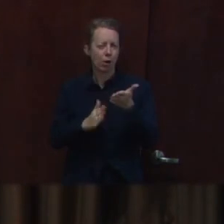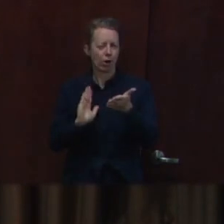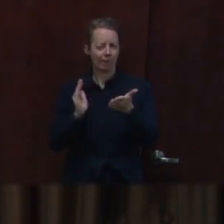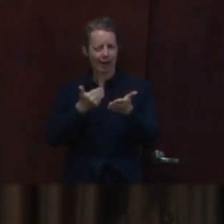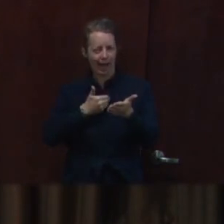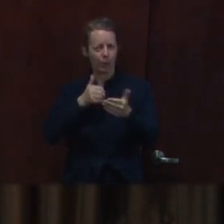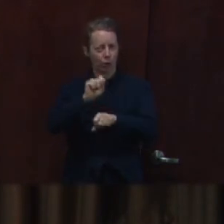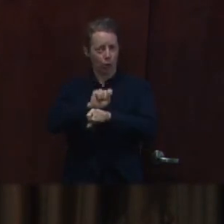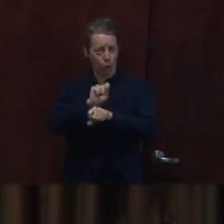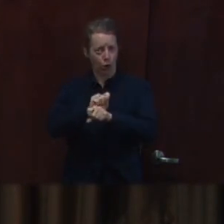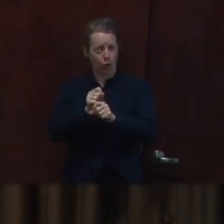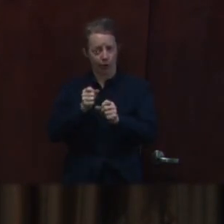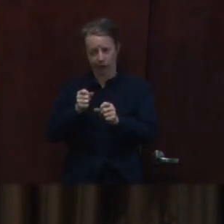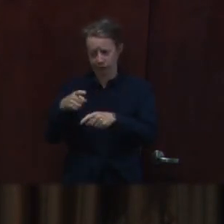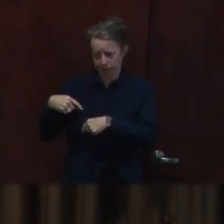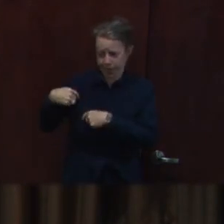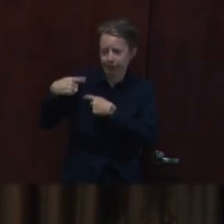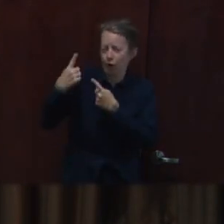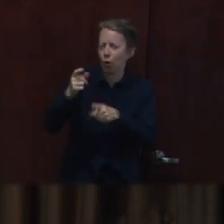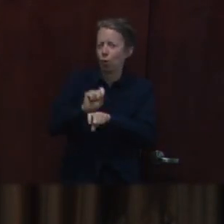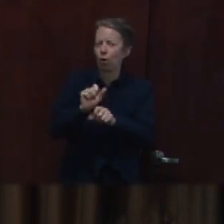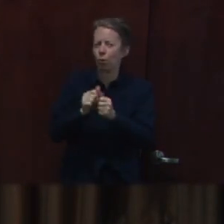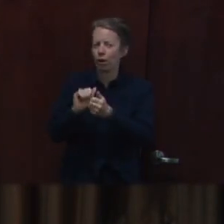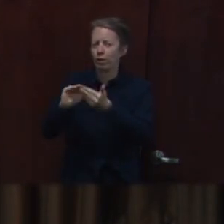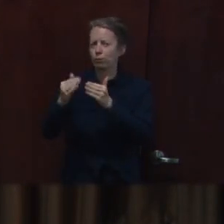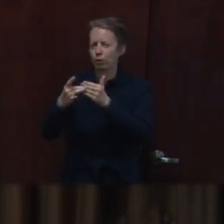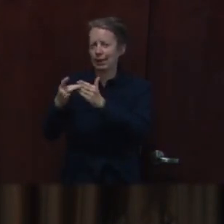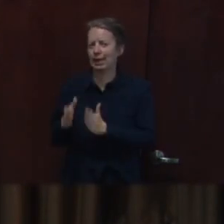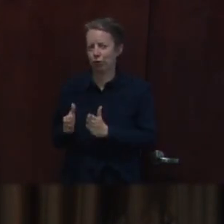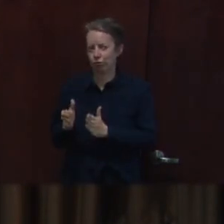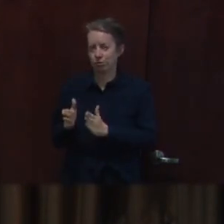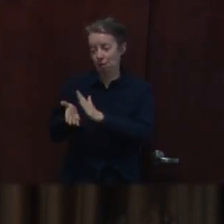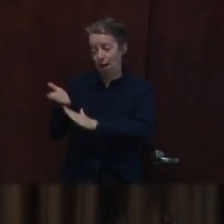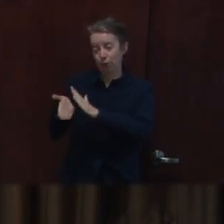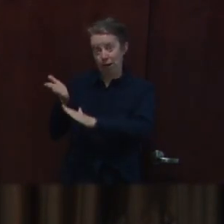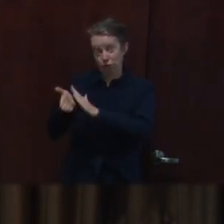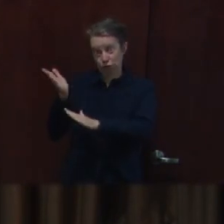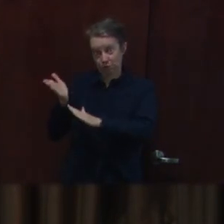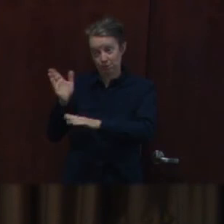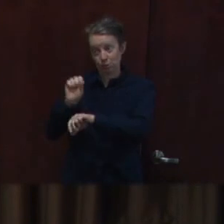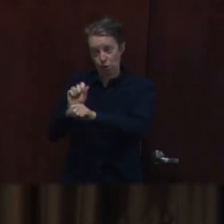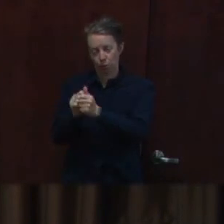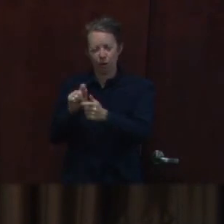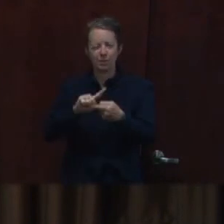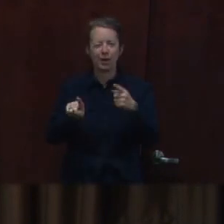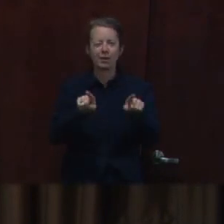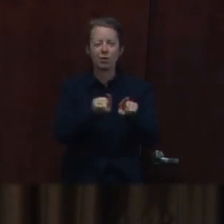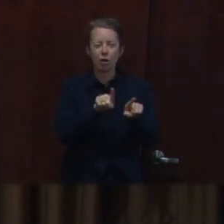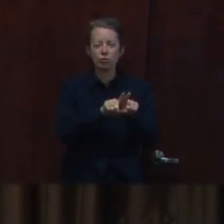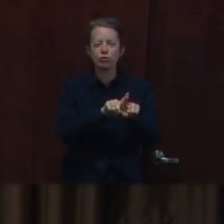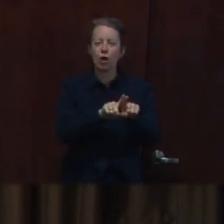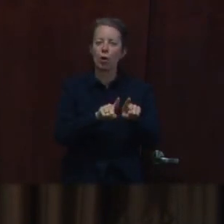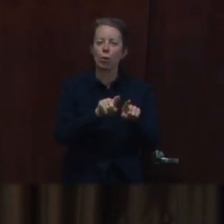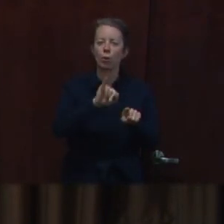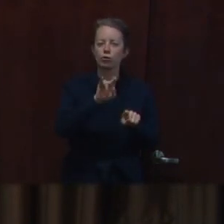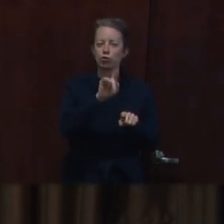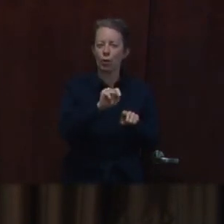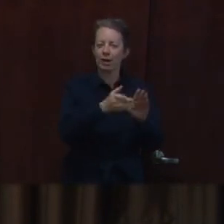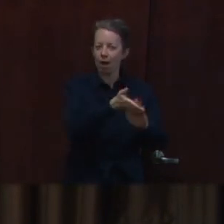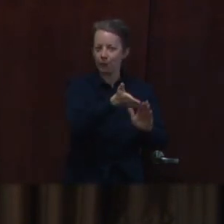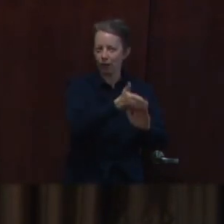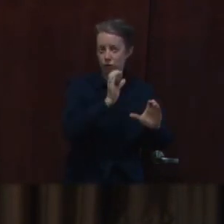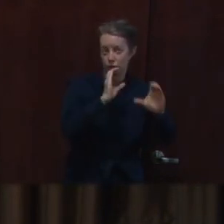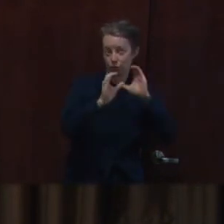leaders, both through our operations piece, but also through the joint information communications piece, that